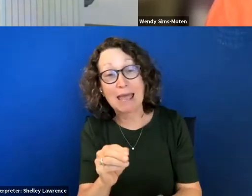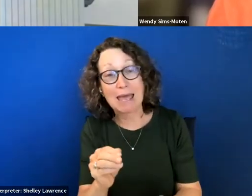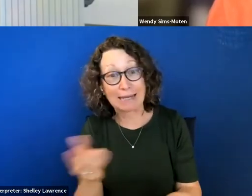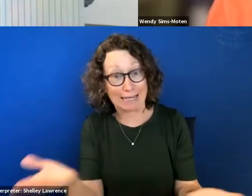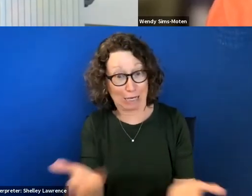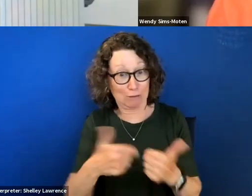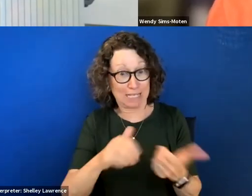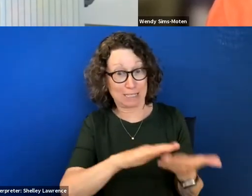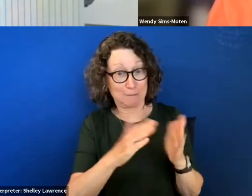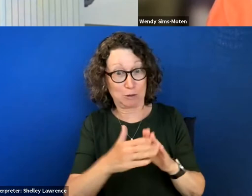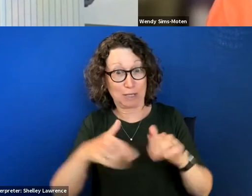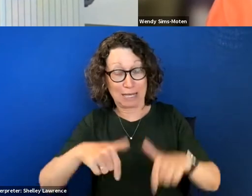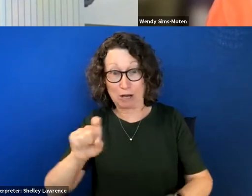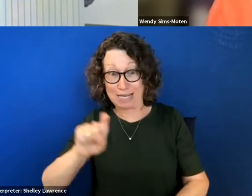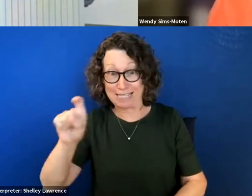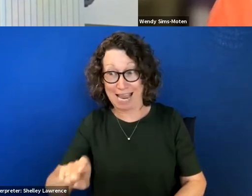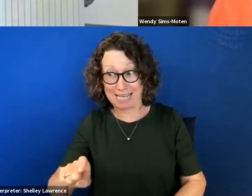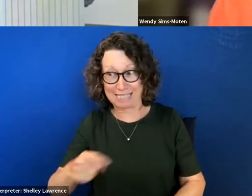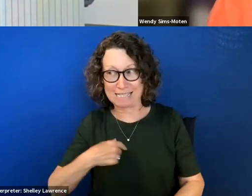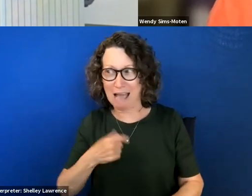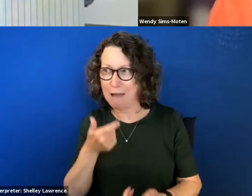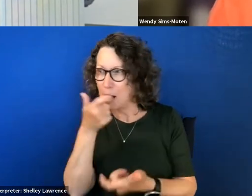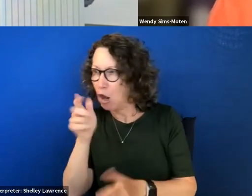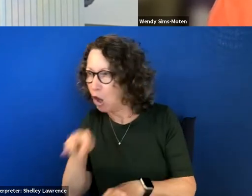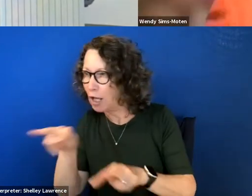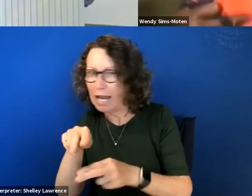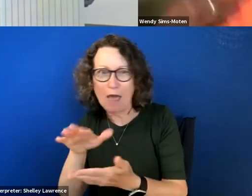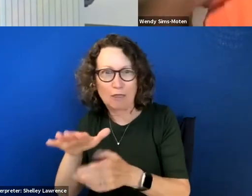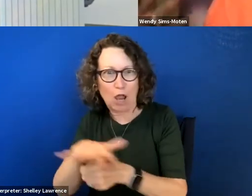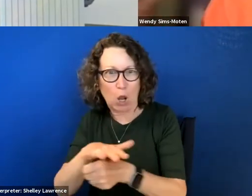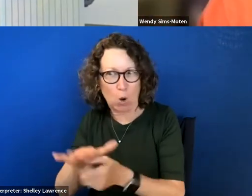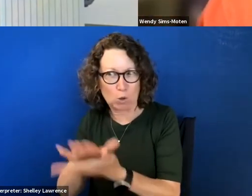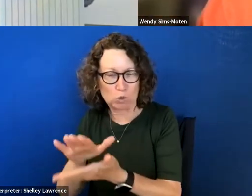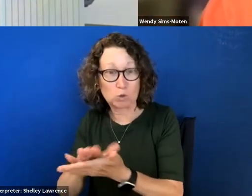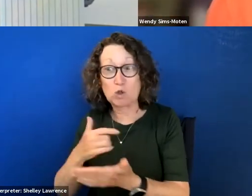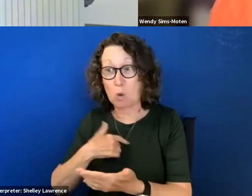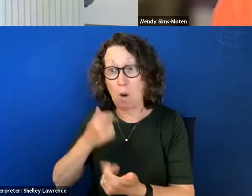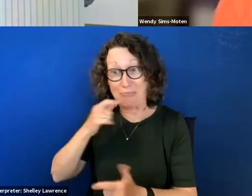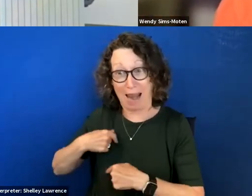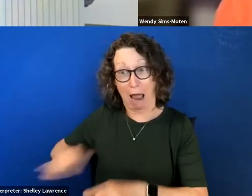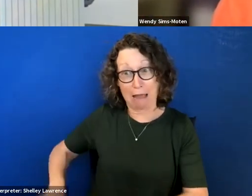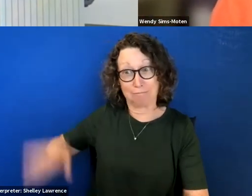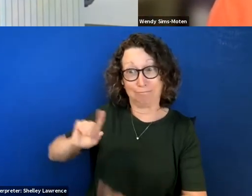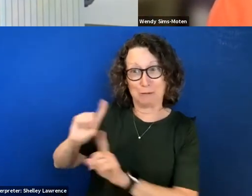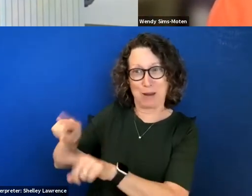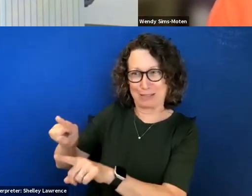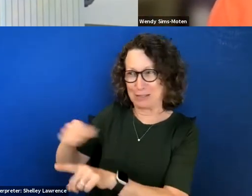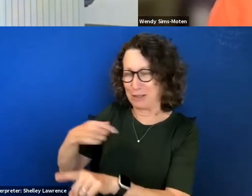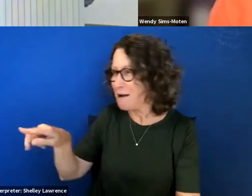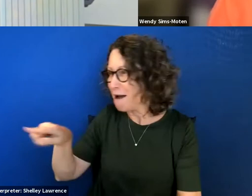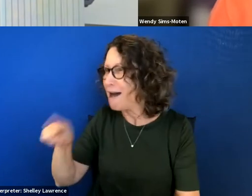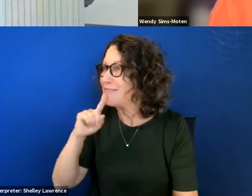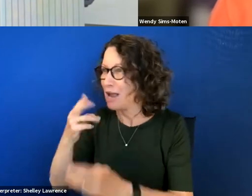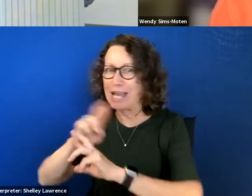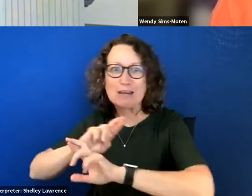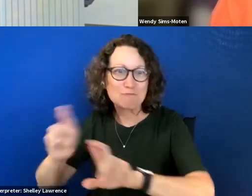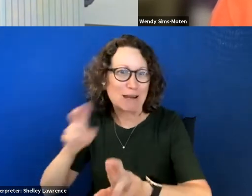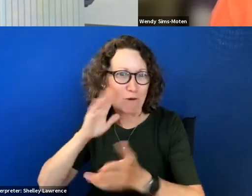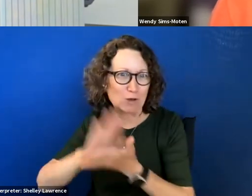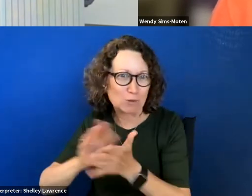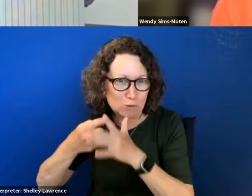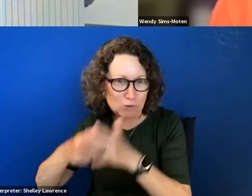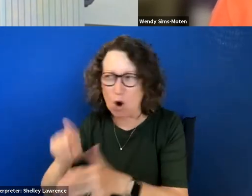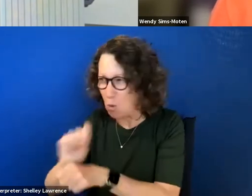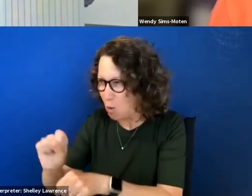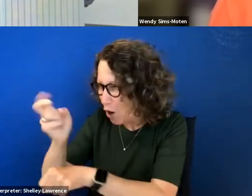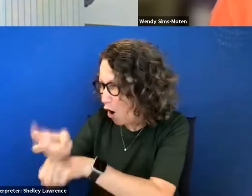this community here in Texas, I've been looking at the local schools here, even the one that I actually went to, and they're getting ready for school and working